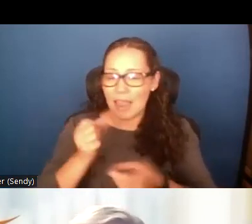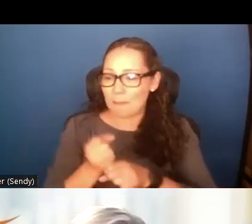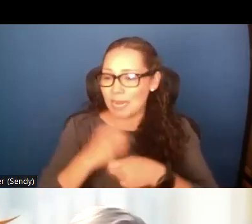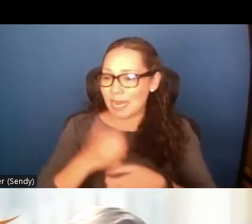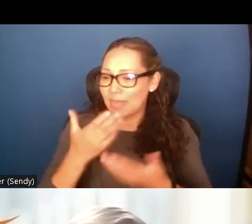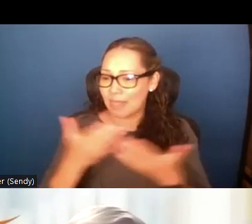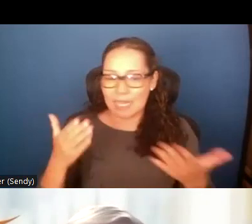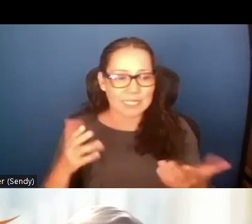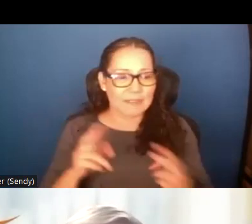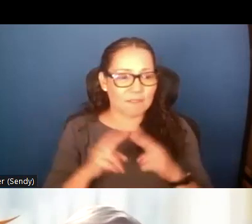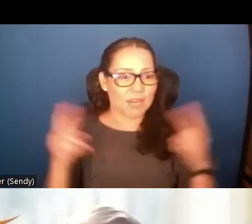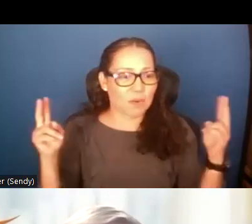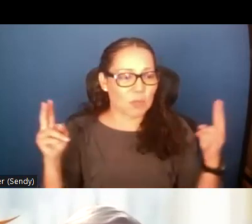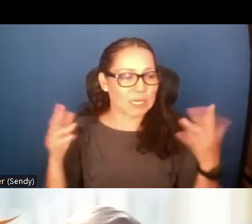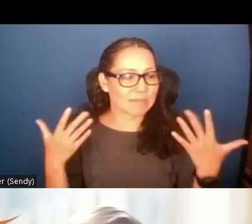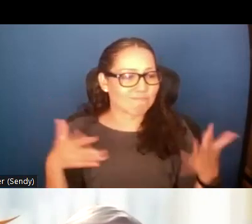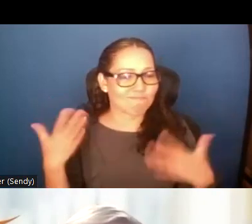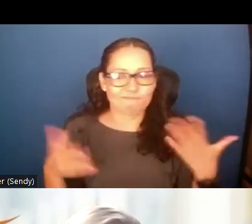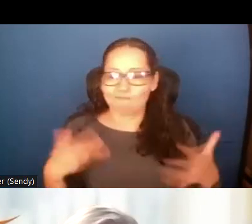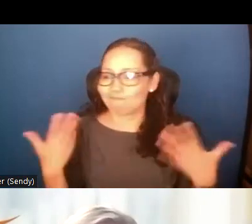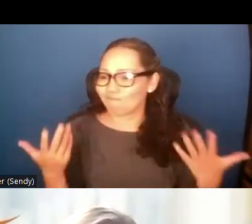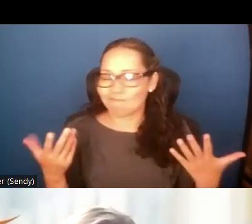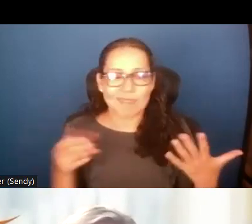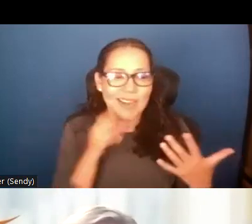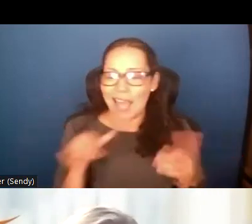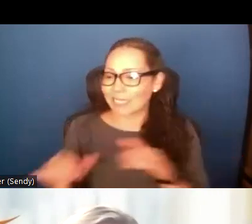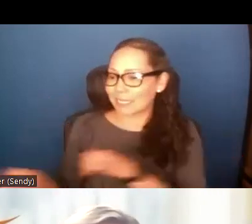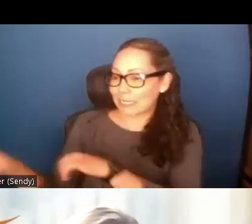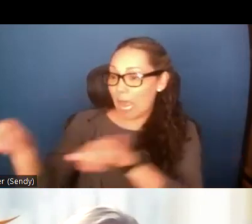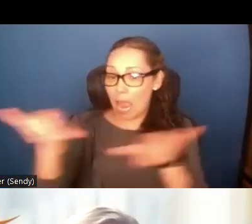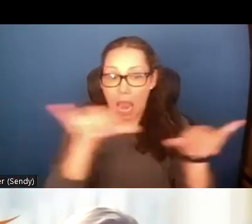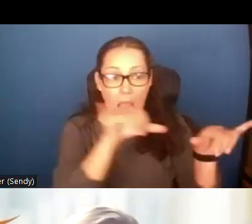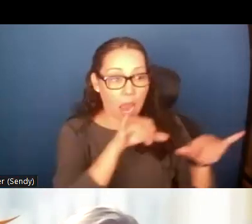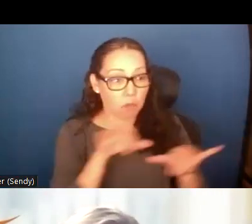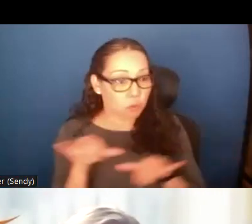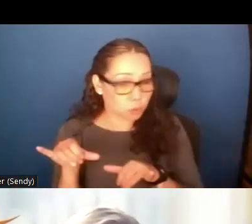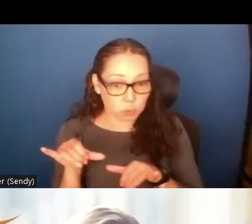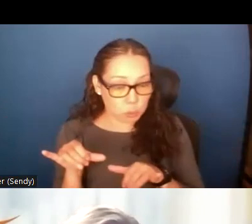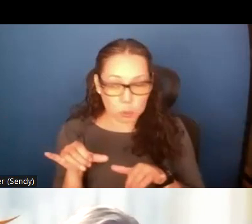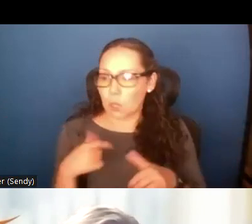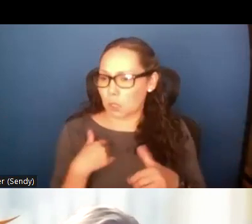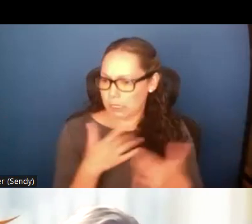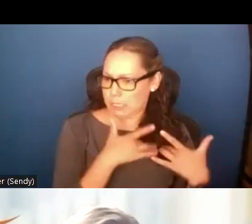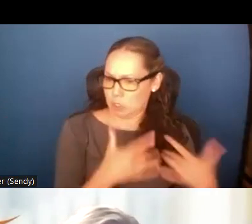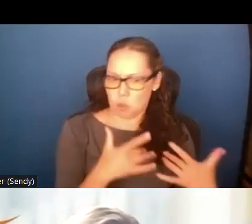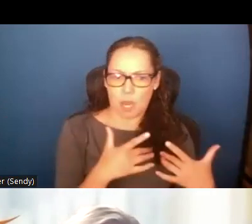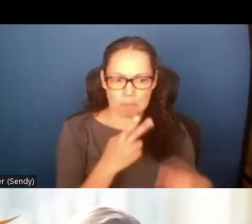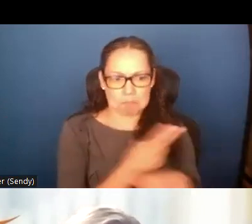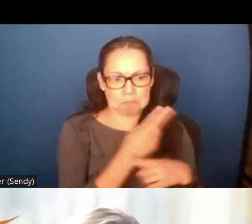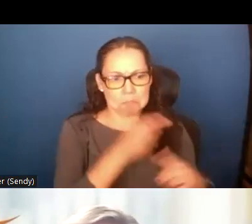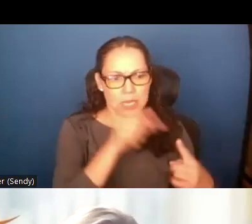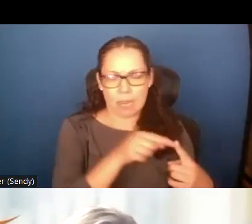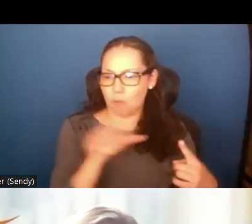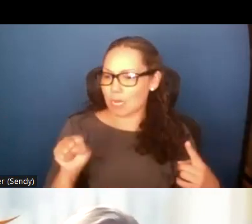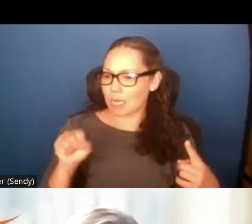very like maybe not standard. Like I think we have the usual way that we would do things if you had a supply, and